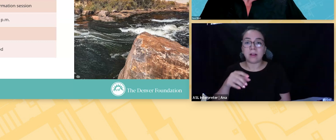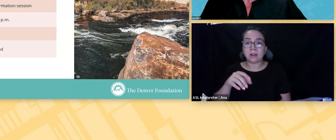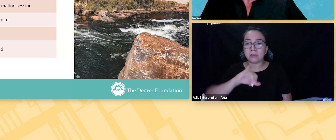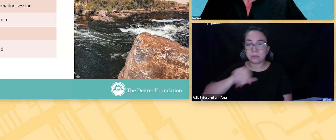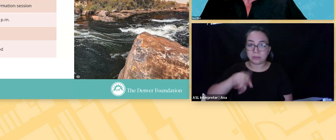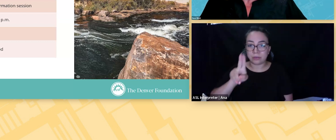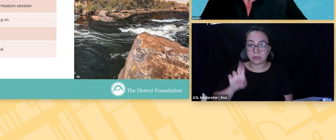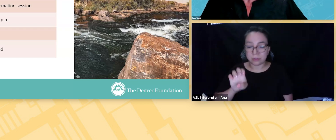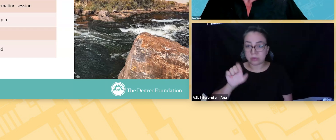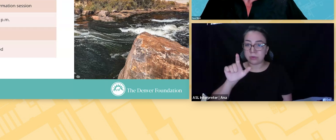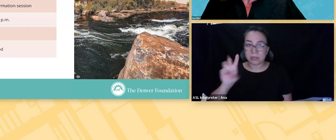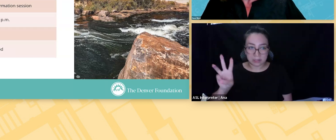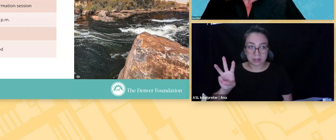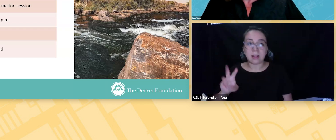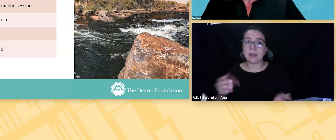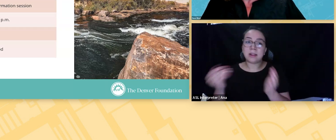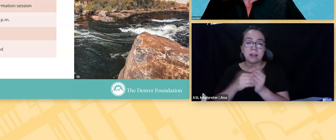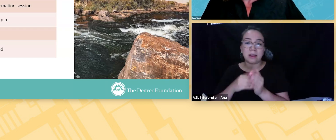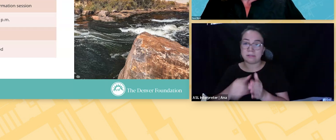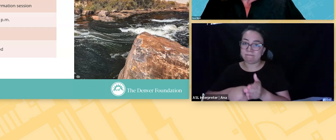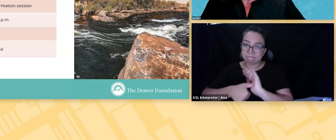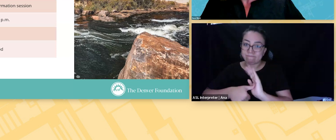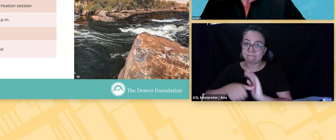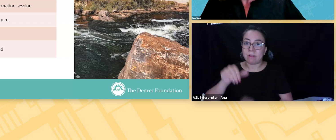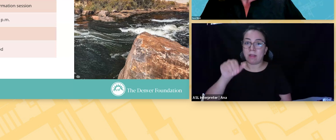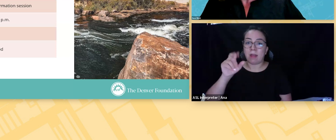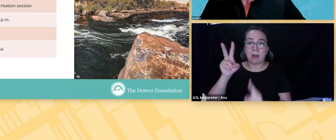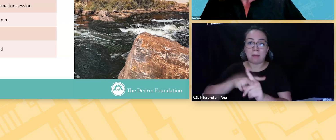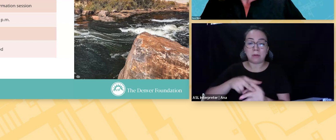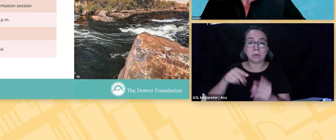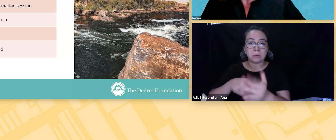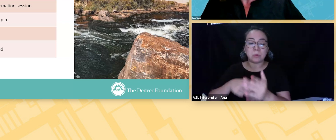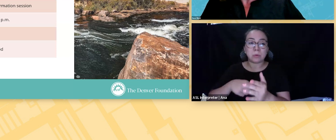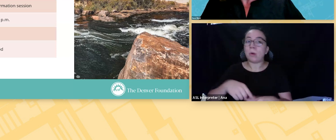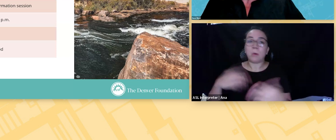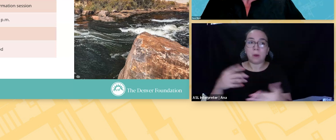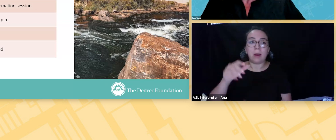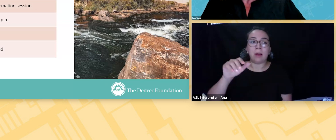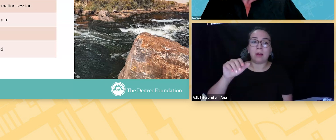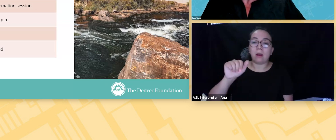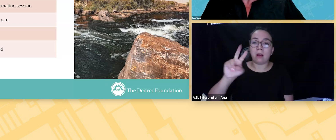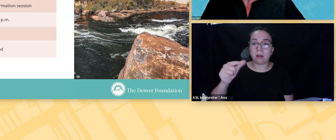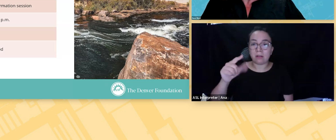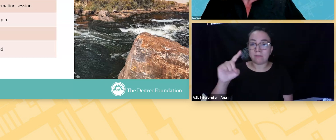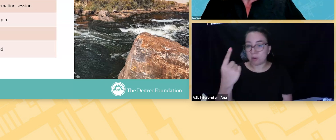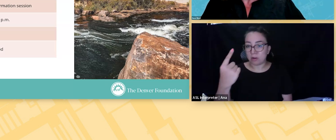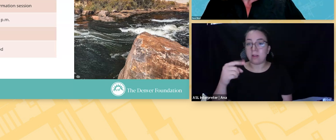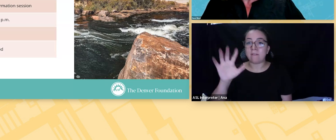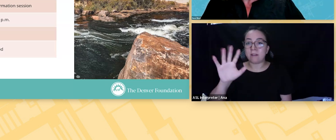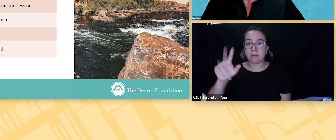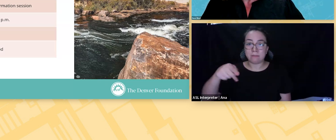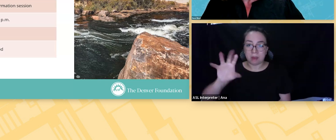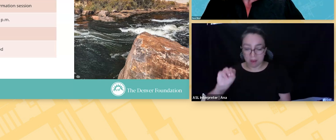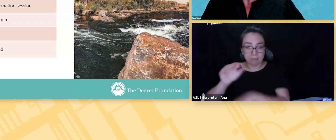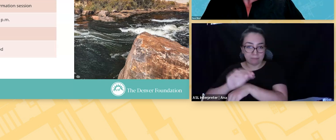6/26. And then just again to emphasize, the application is due on August 1st at 5 p.m. So please allow yourself